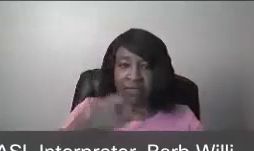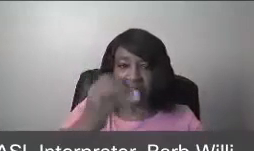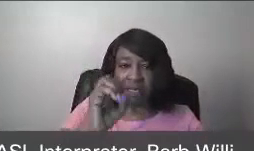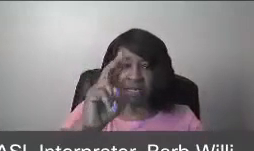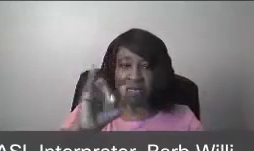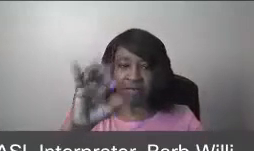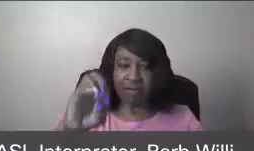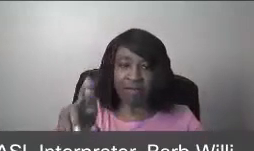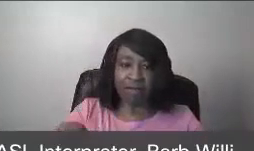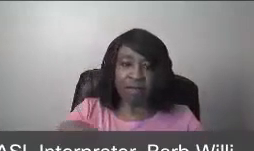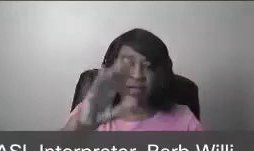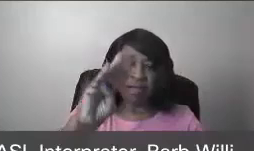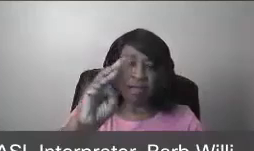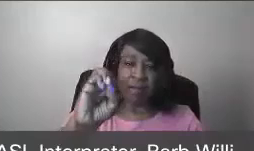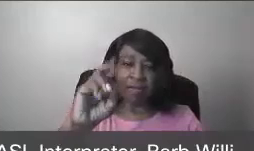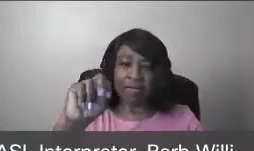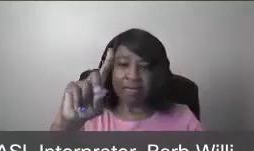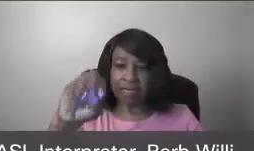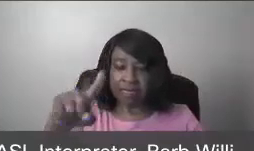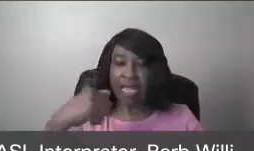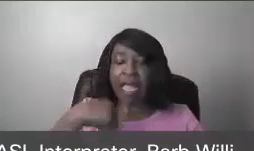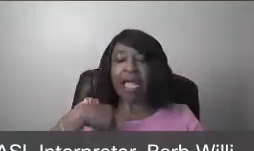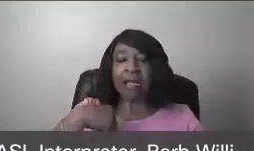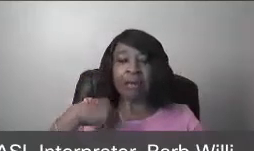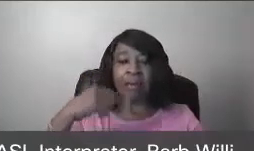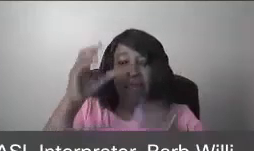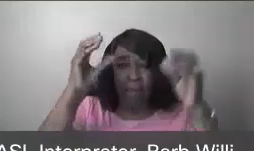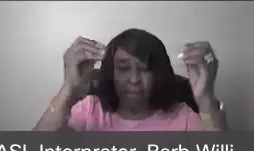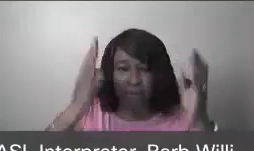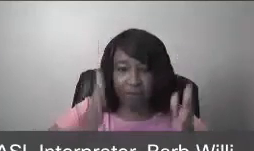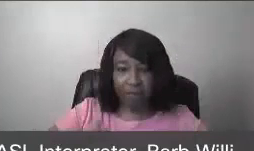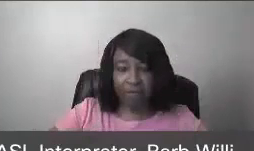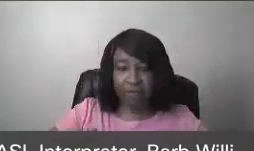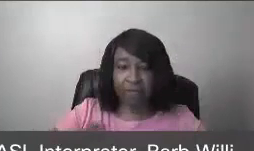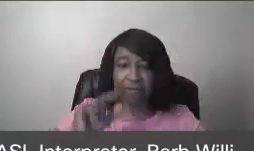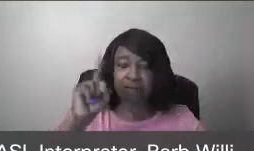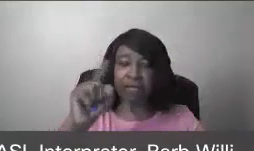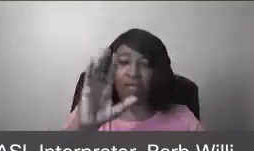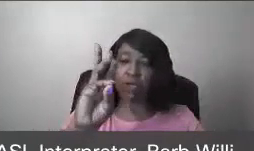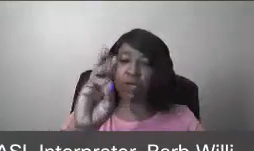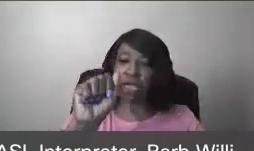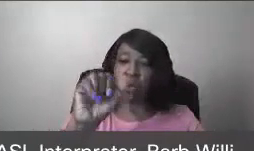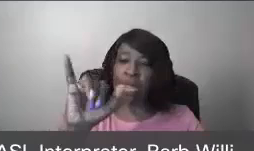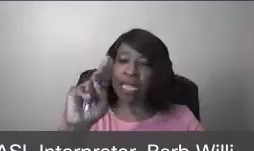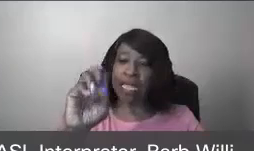am an associate professor at Wayne State University School of Medicine in Detroit,